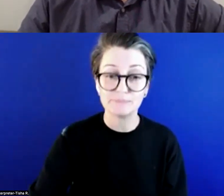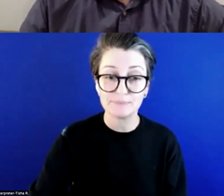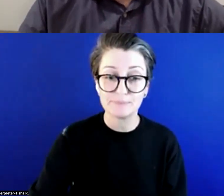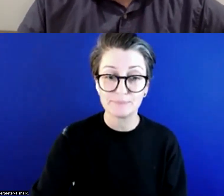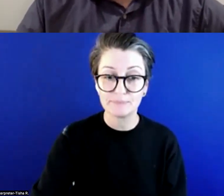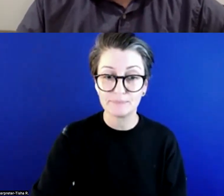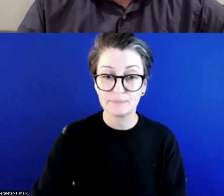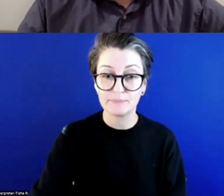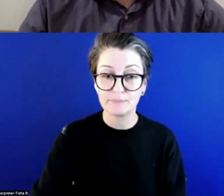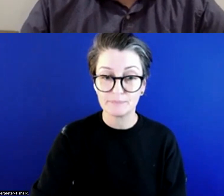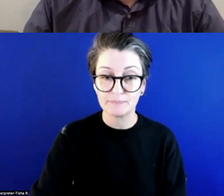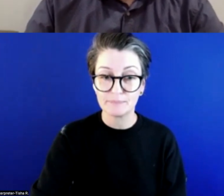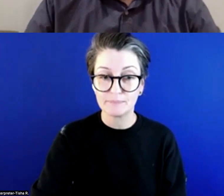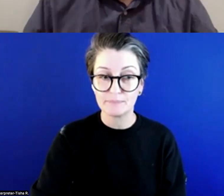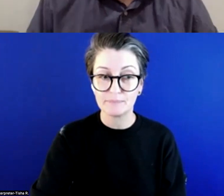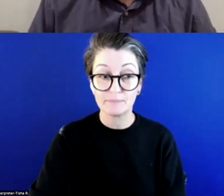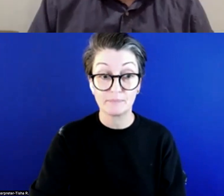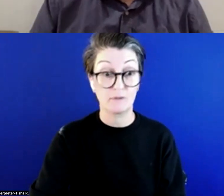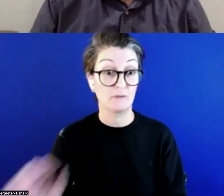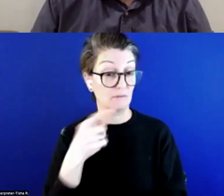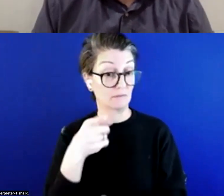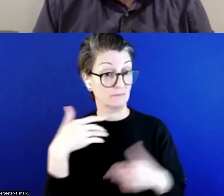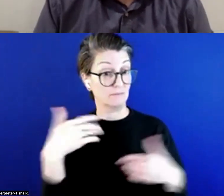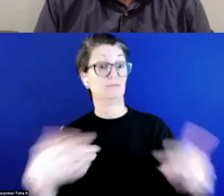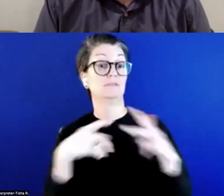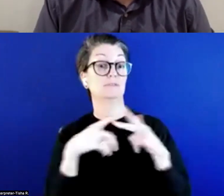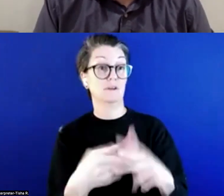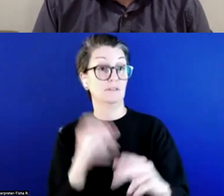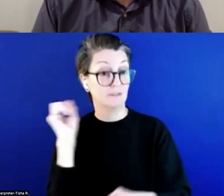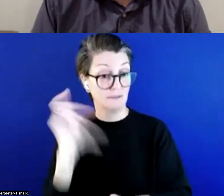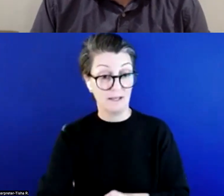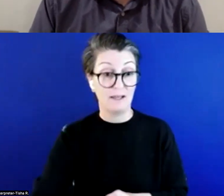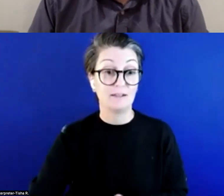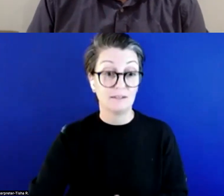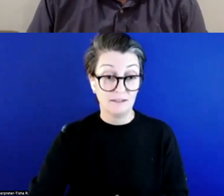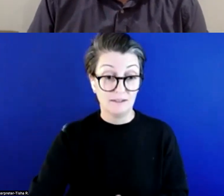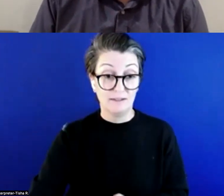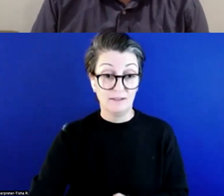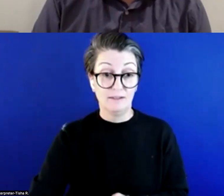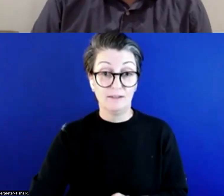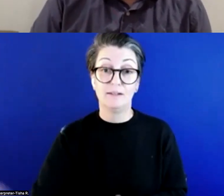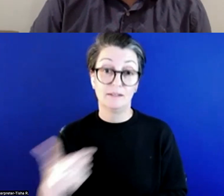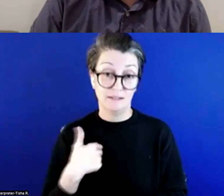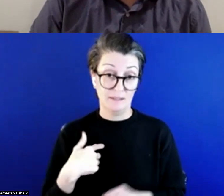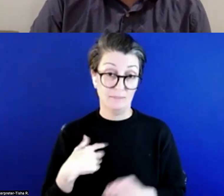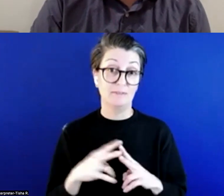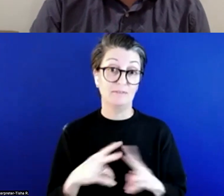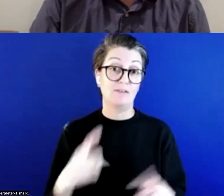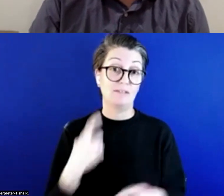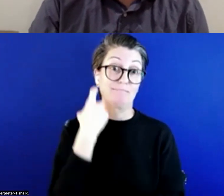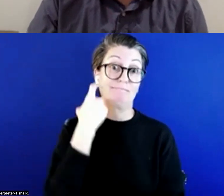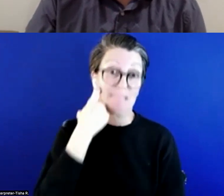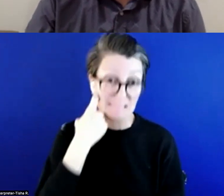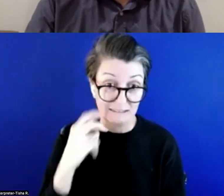Ooh, jumping right in. Okay. Well, I am very recently a veteran. I